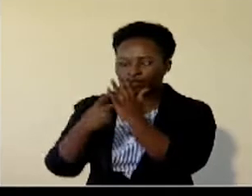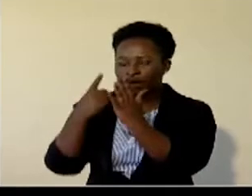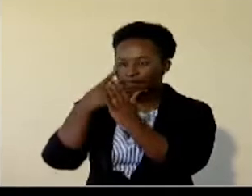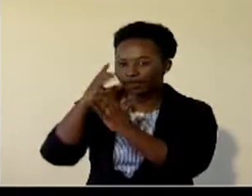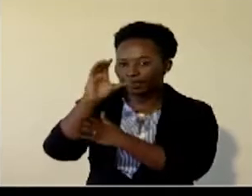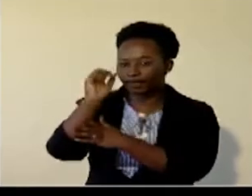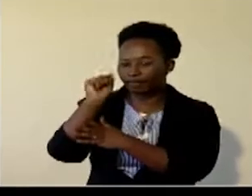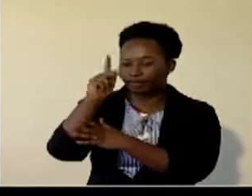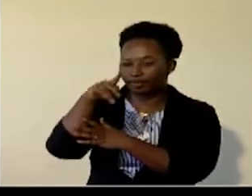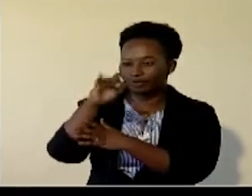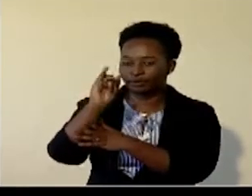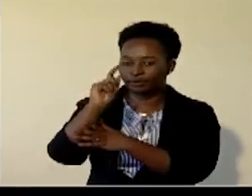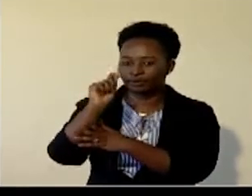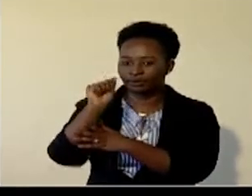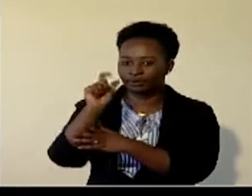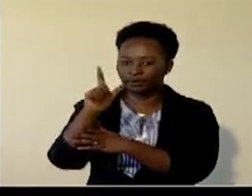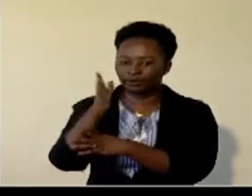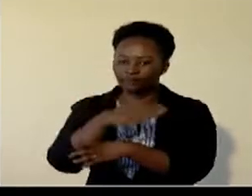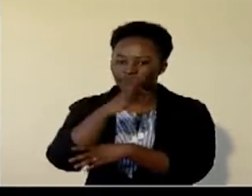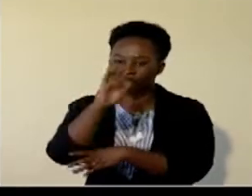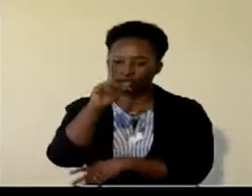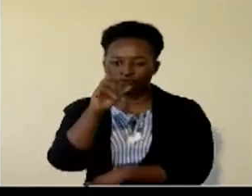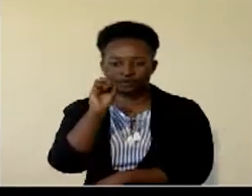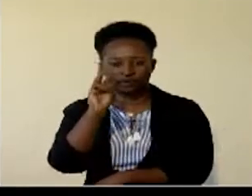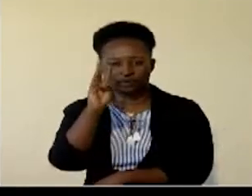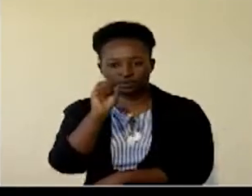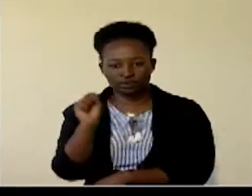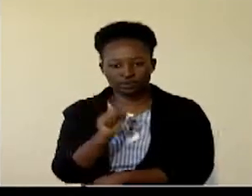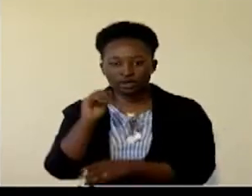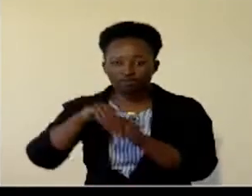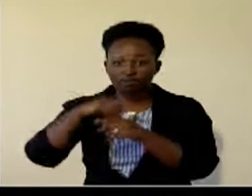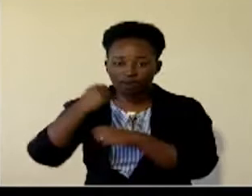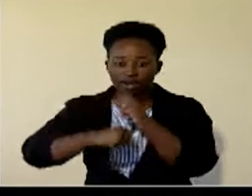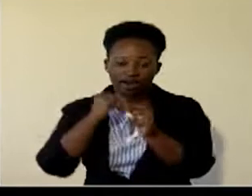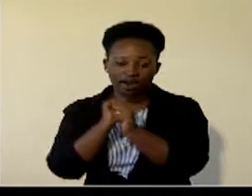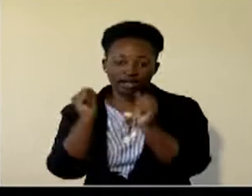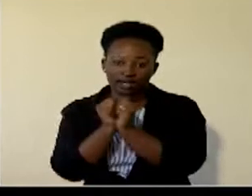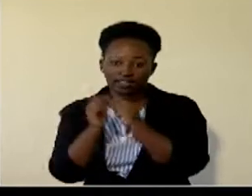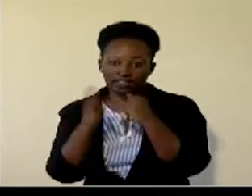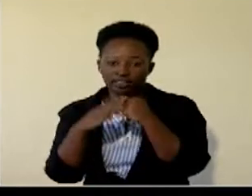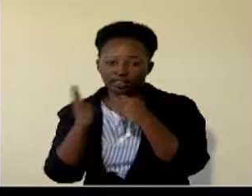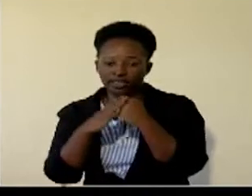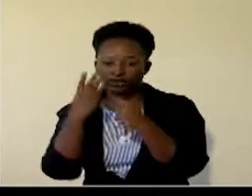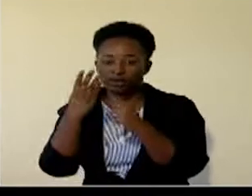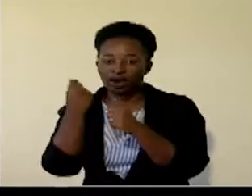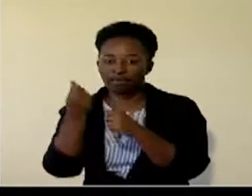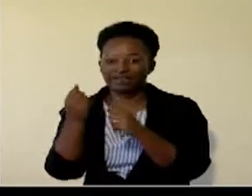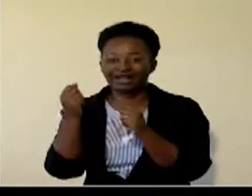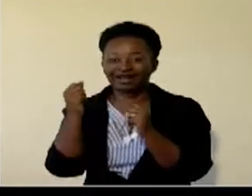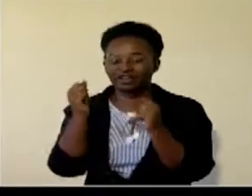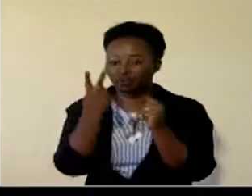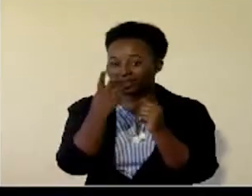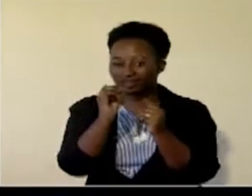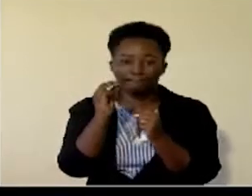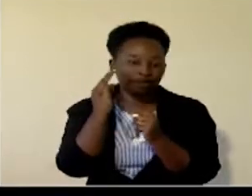flows, In 1994, the inflow is 20 million and the outflow is 30 million. And to